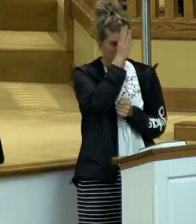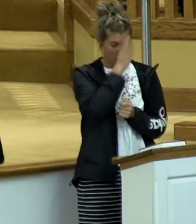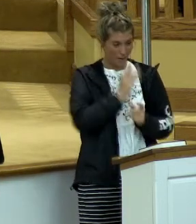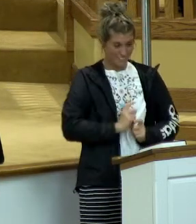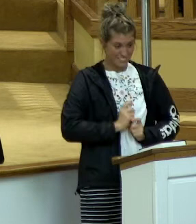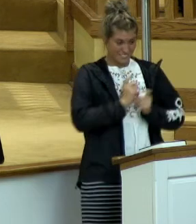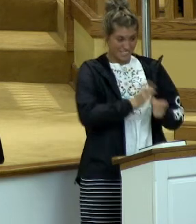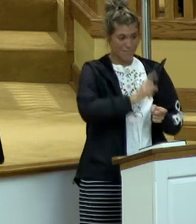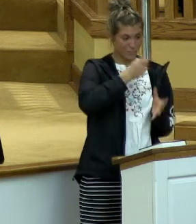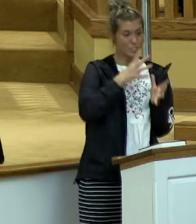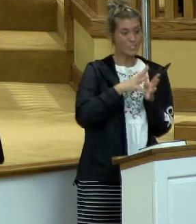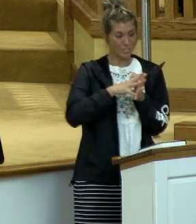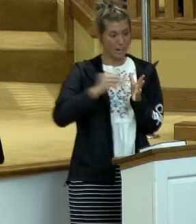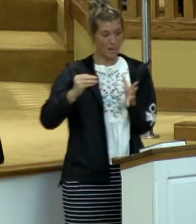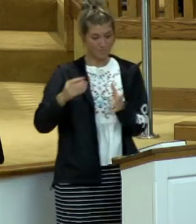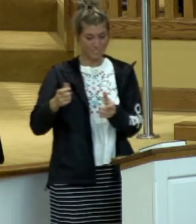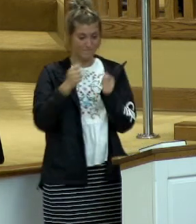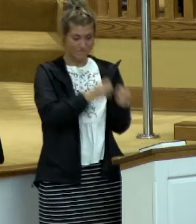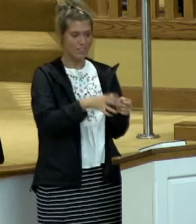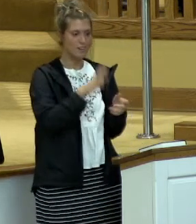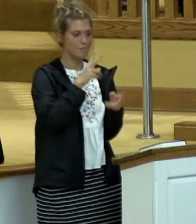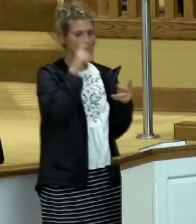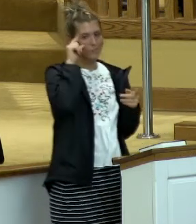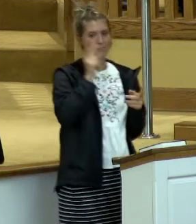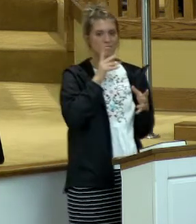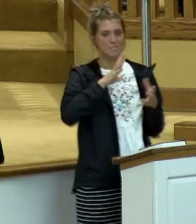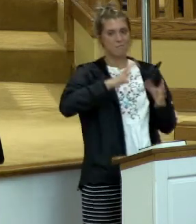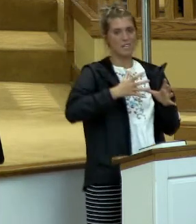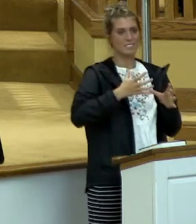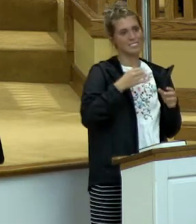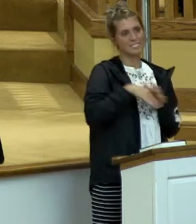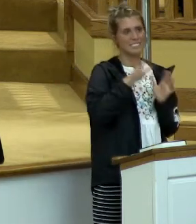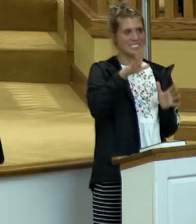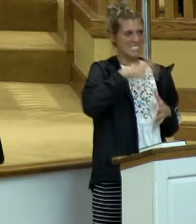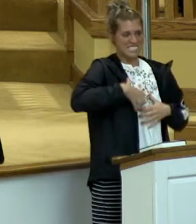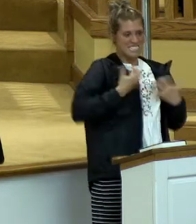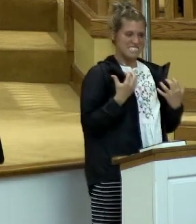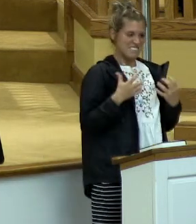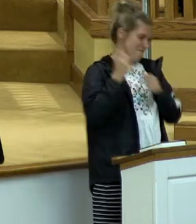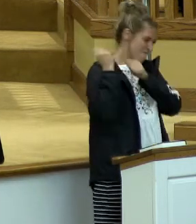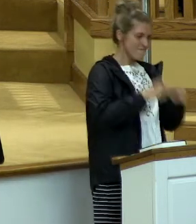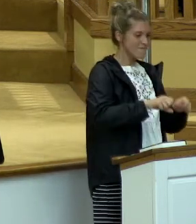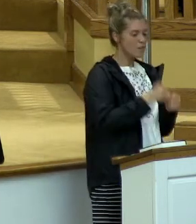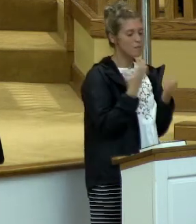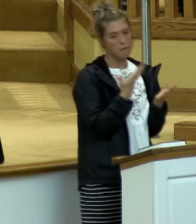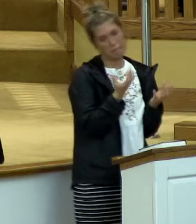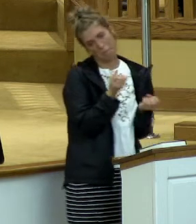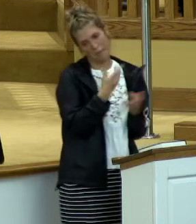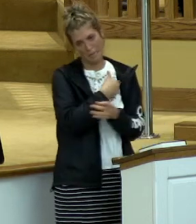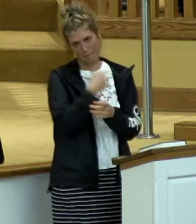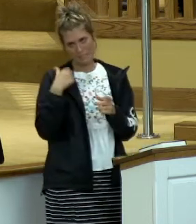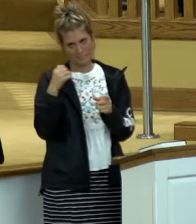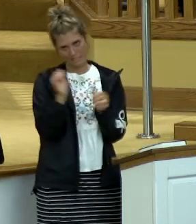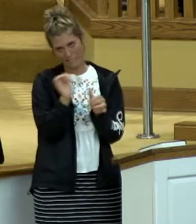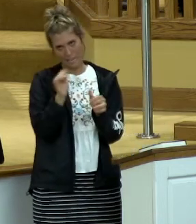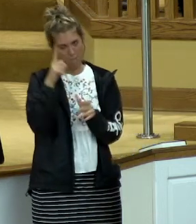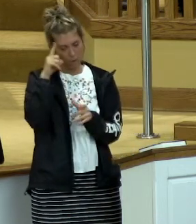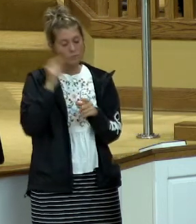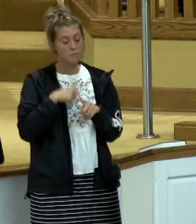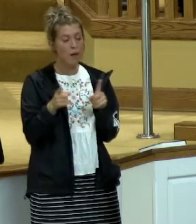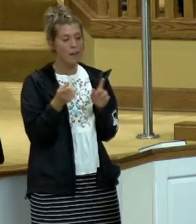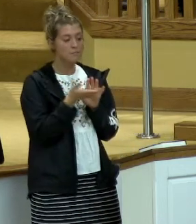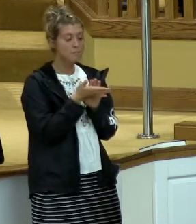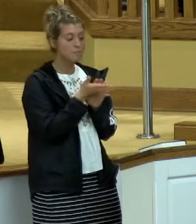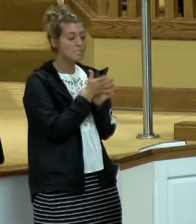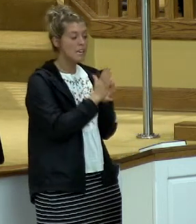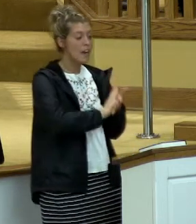had given him the first copy, and Moses kind of messed it up in his anger. I don't really blame Moses. Maybe many of us would respond the same way. But they became what the crowd